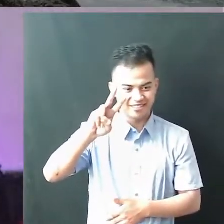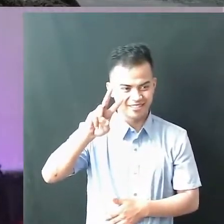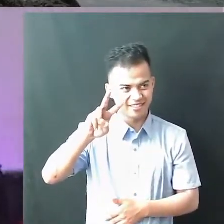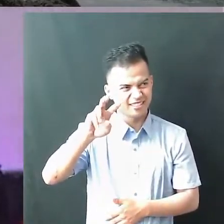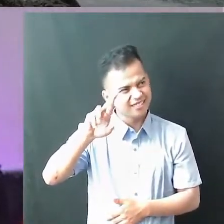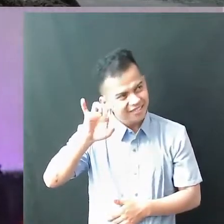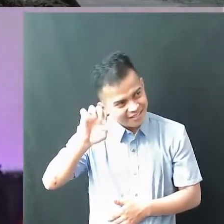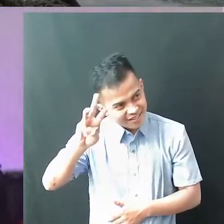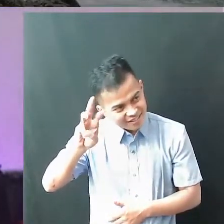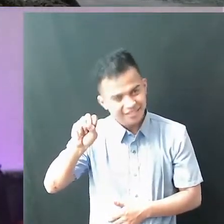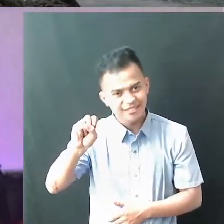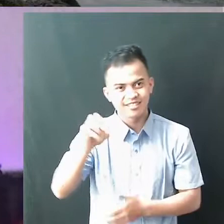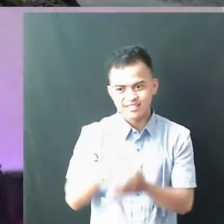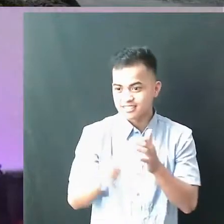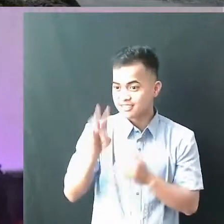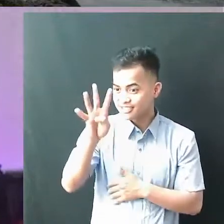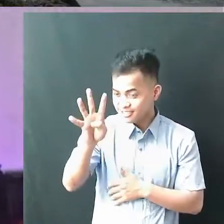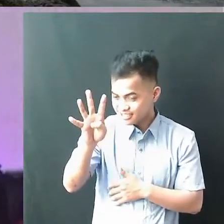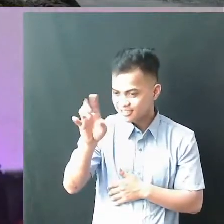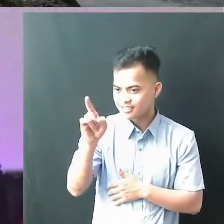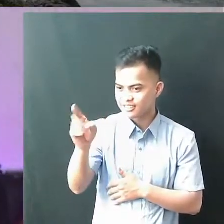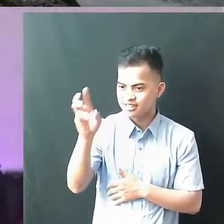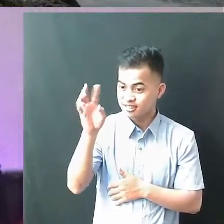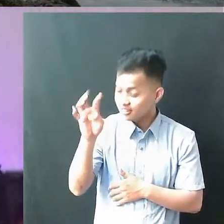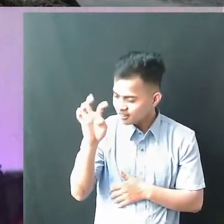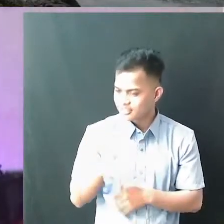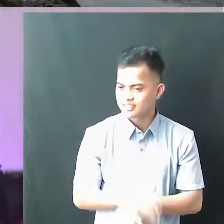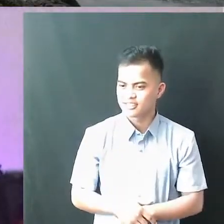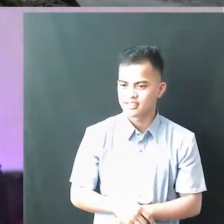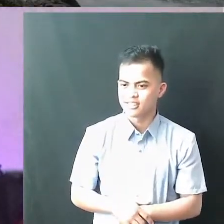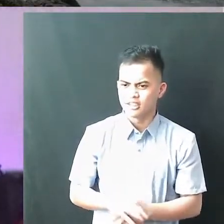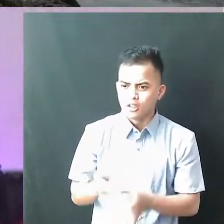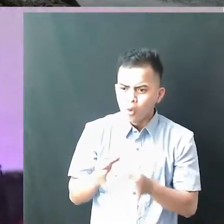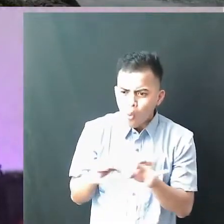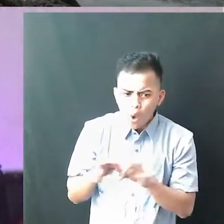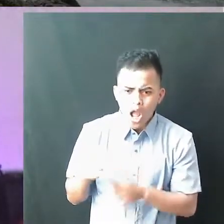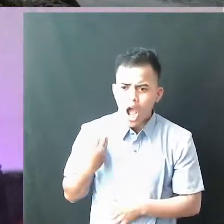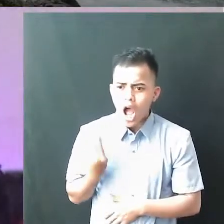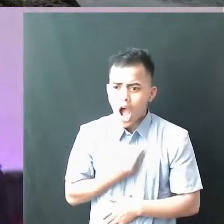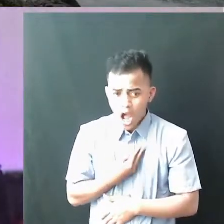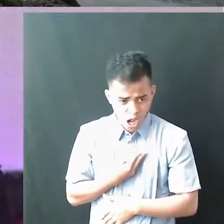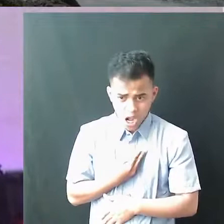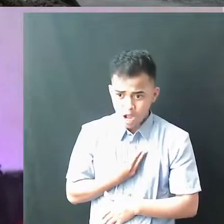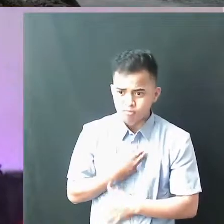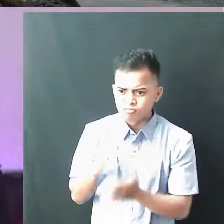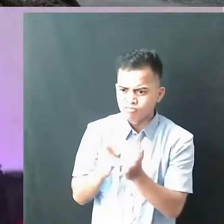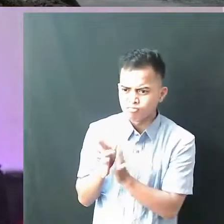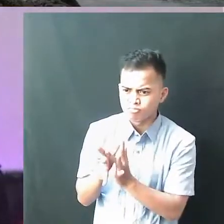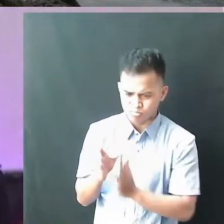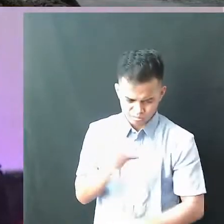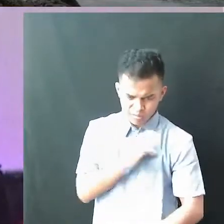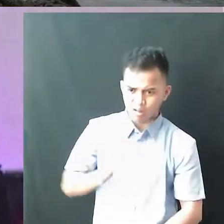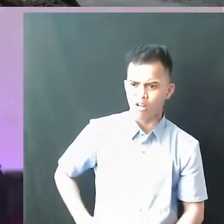Seeing then that we have a great high priest that is passed into heaven, Jesus, the Son of